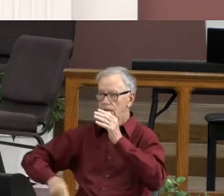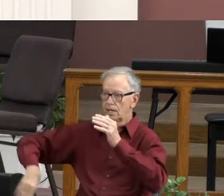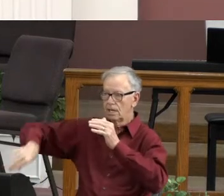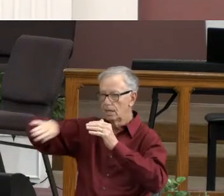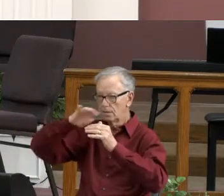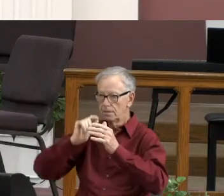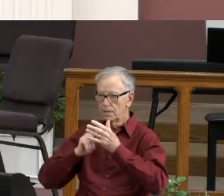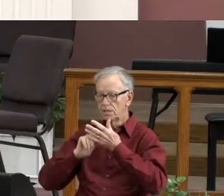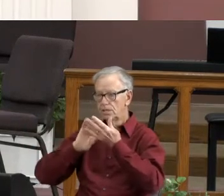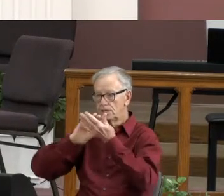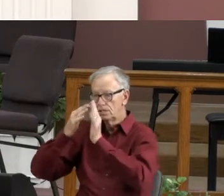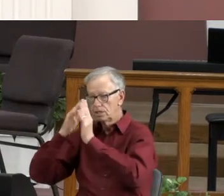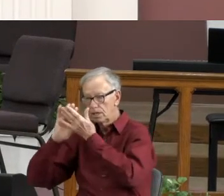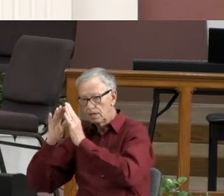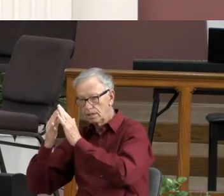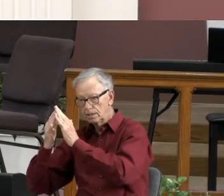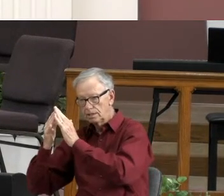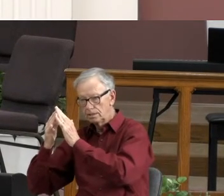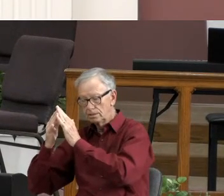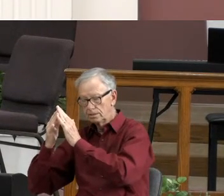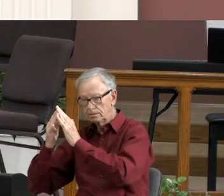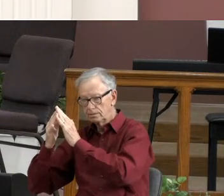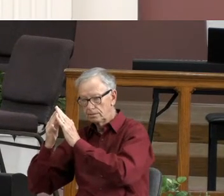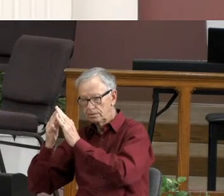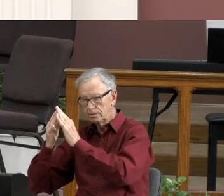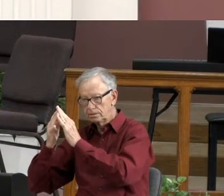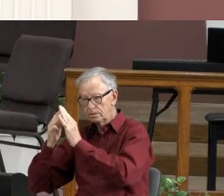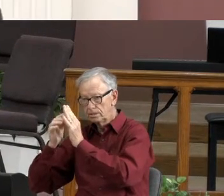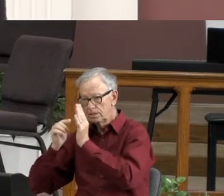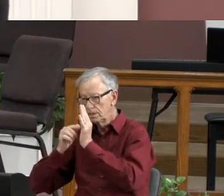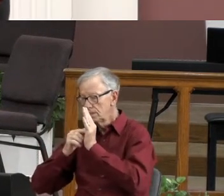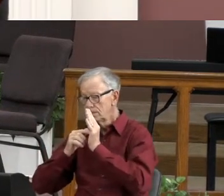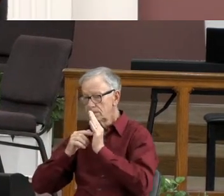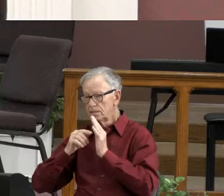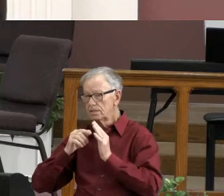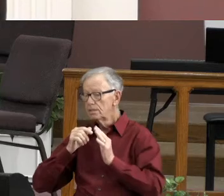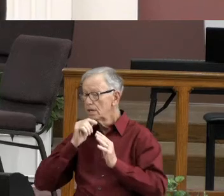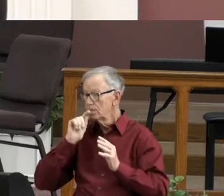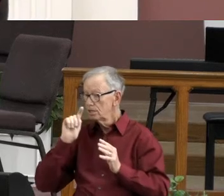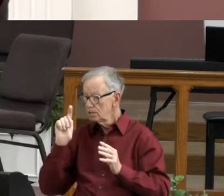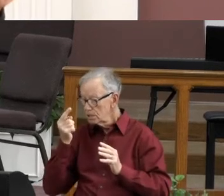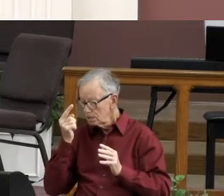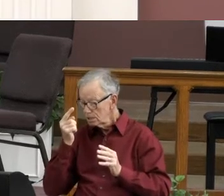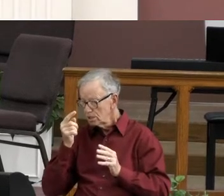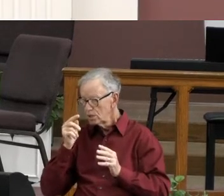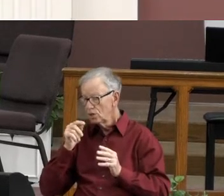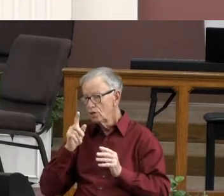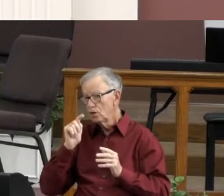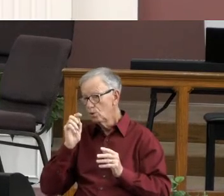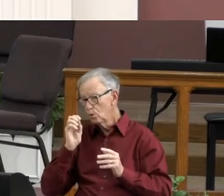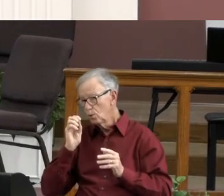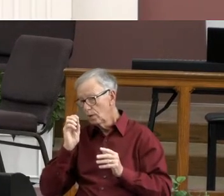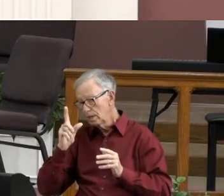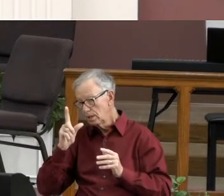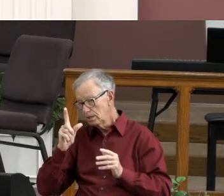in this community. See, this is just a tool.